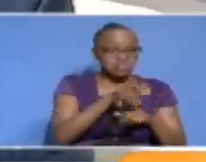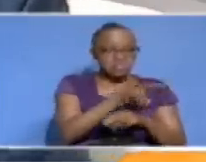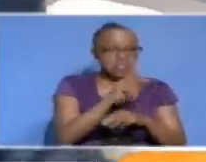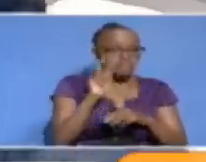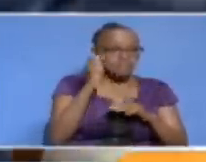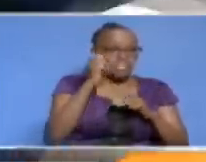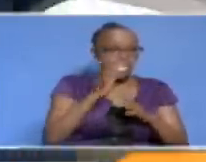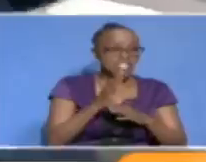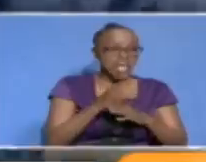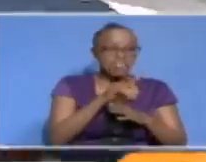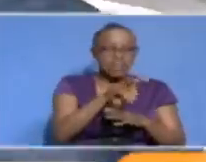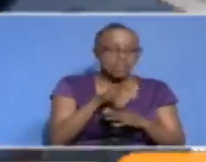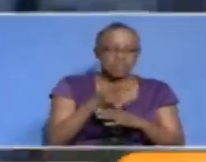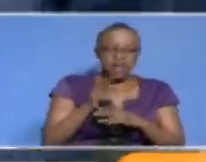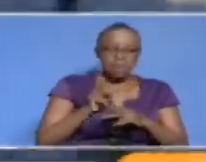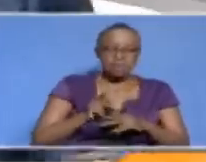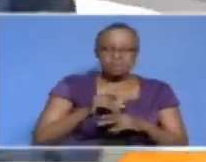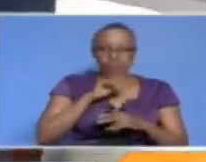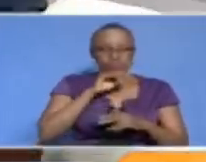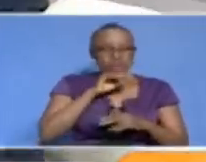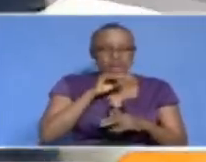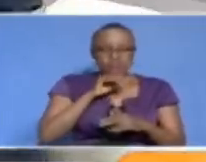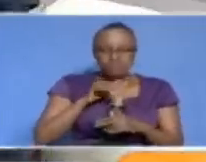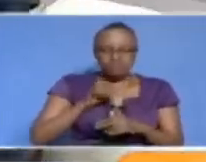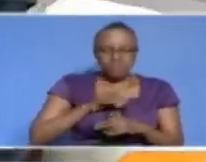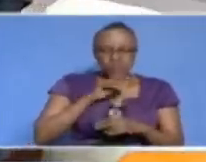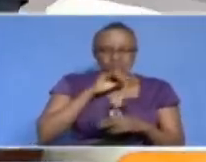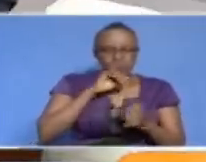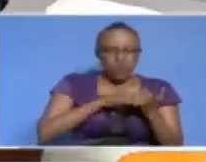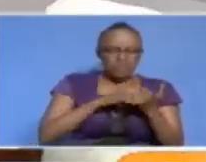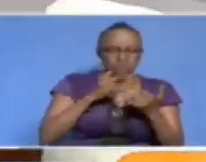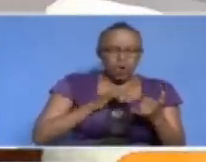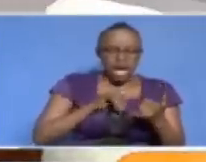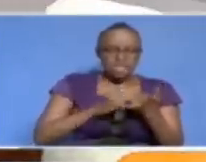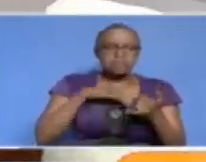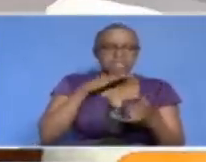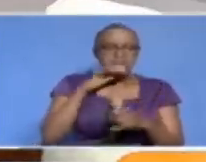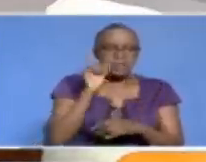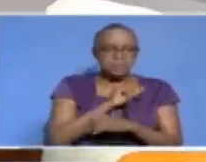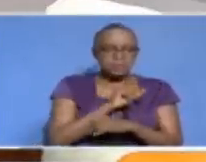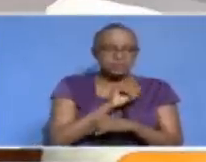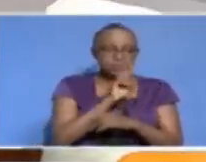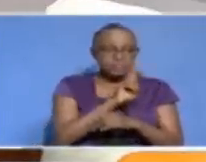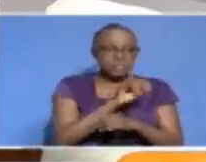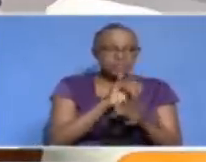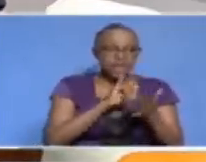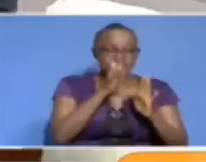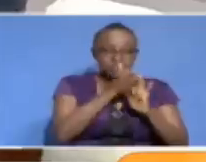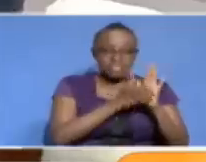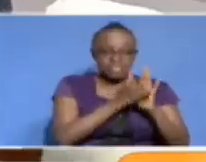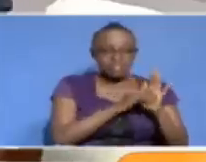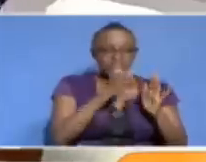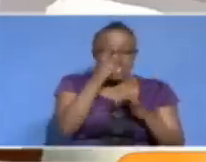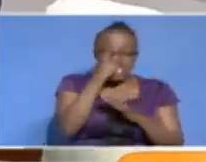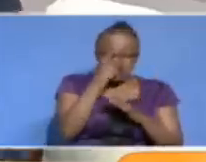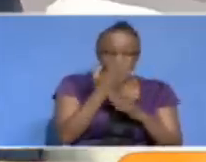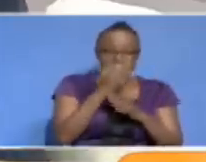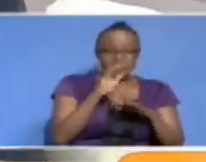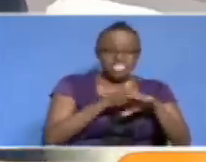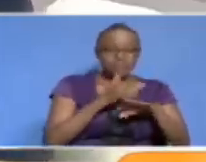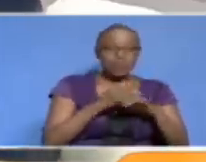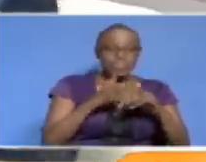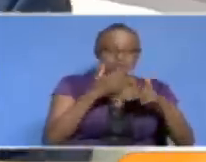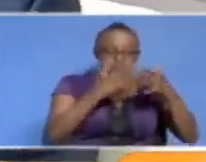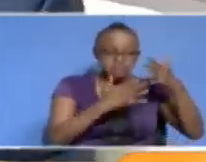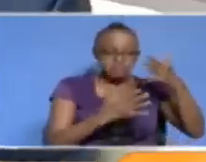Kenya, kuibia ma widows, maskini. Just go to YouTube, angalia, sema to Sonko rescues Asians or Kikuyus. Yeah. Or it will come